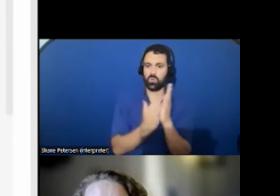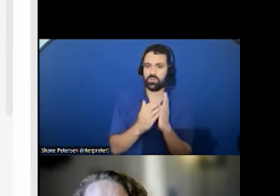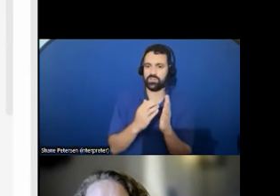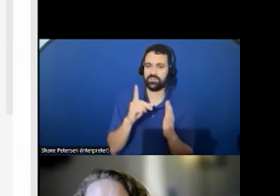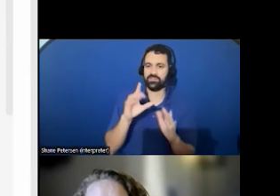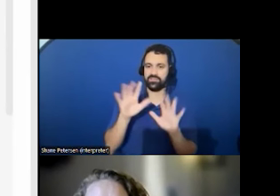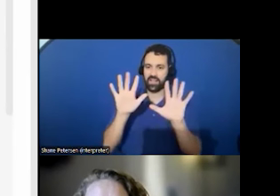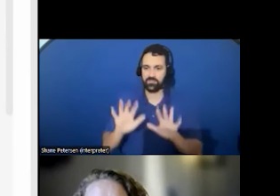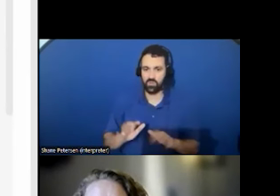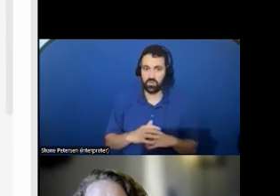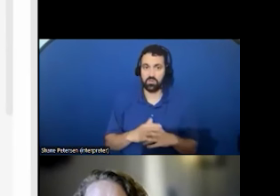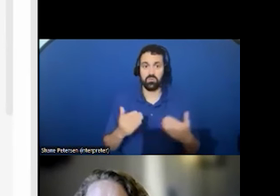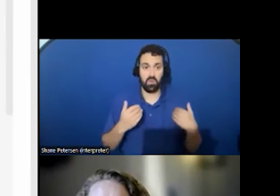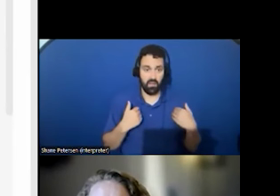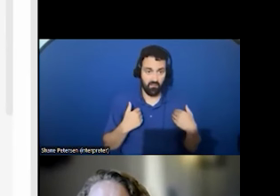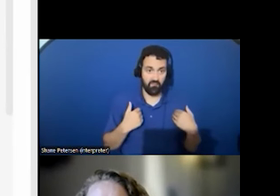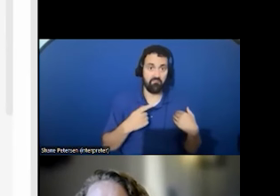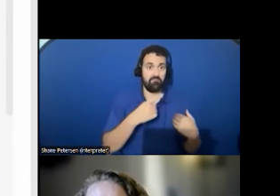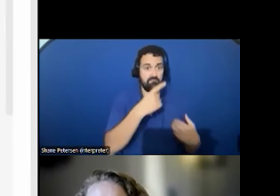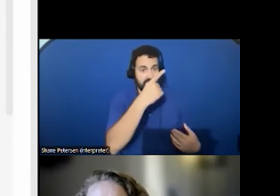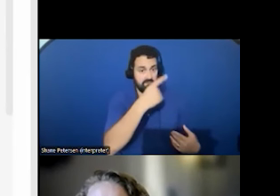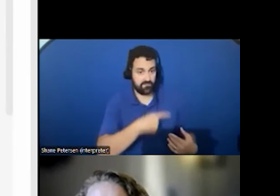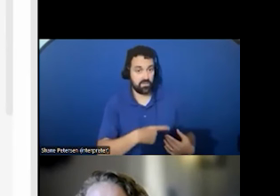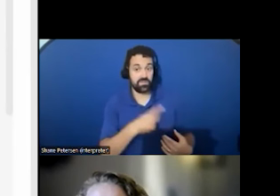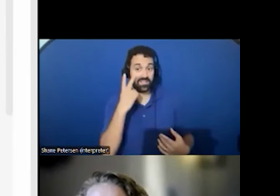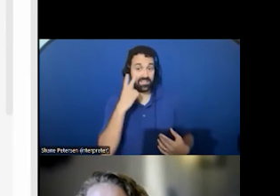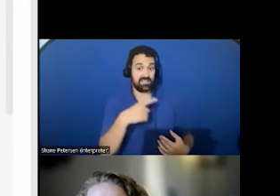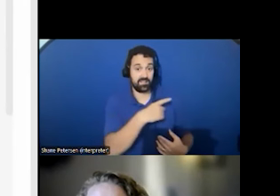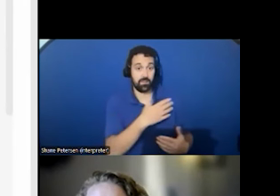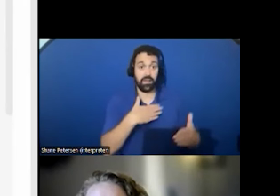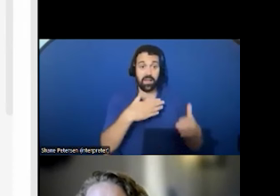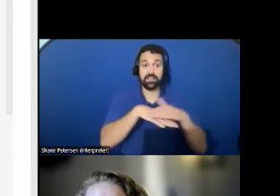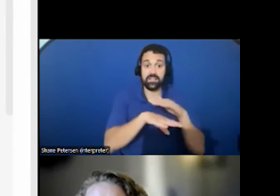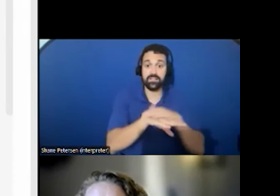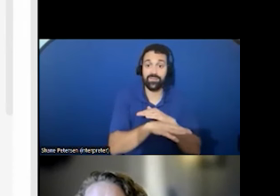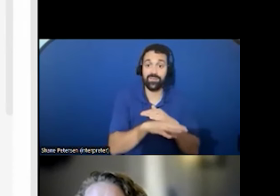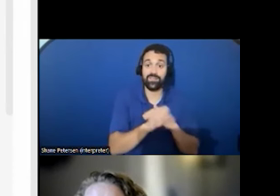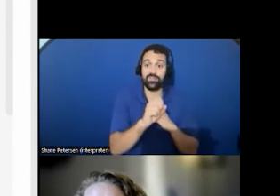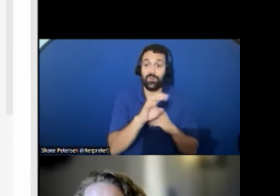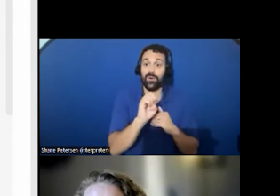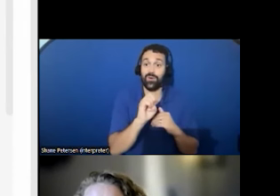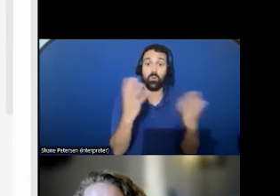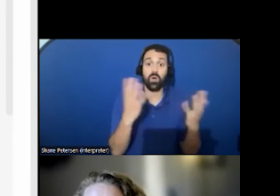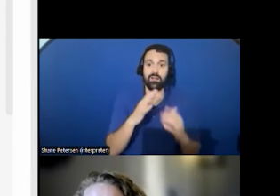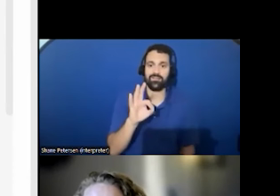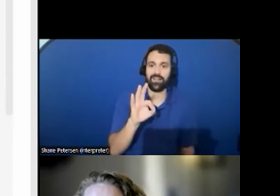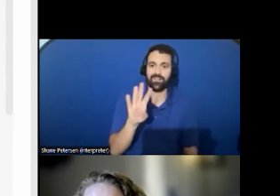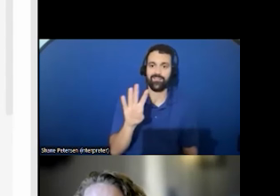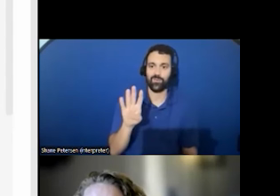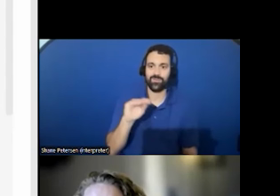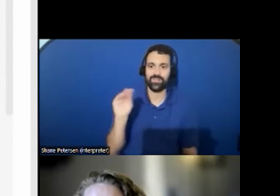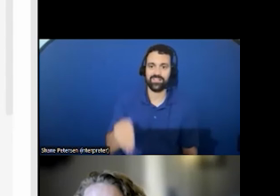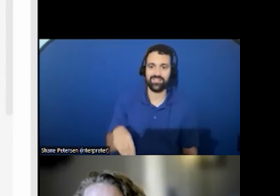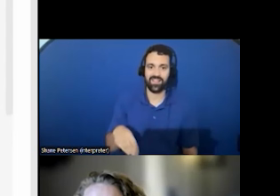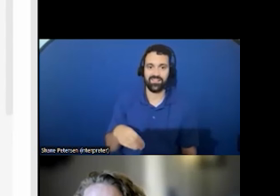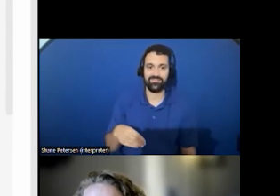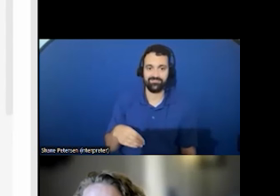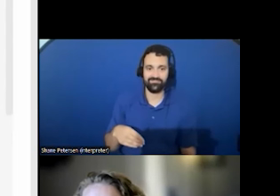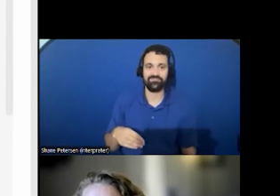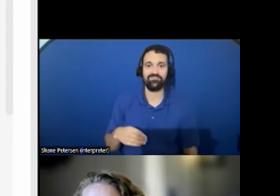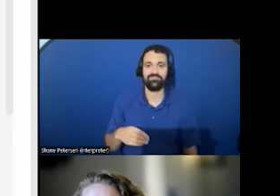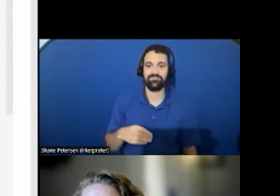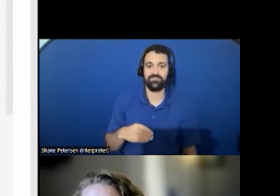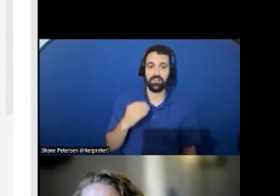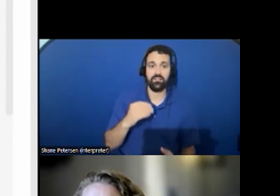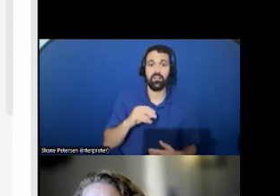have, and you can see right here that my accessibility score overall is 94%, that it's processed